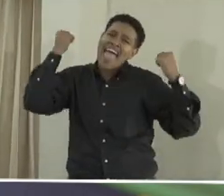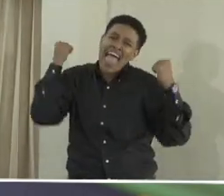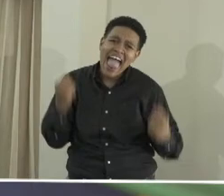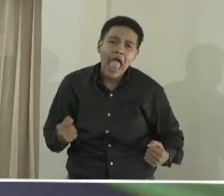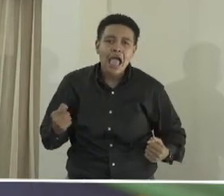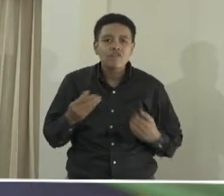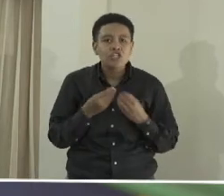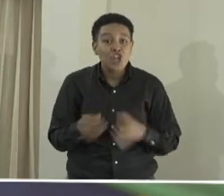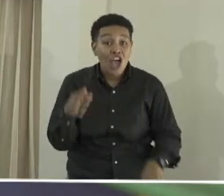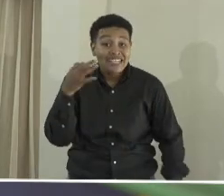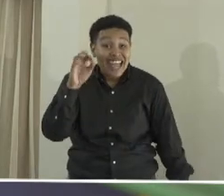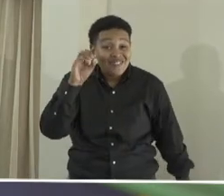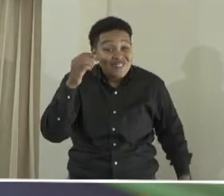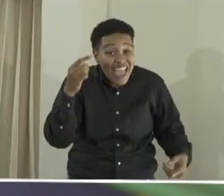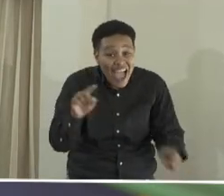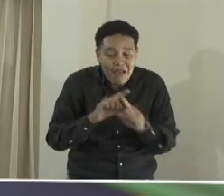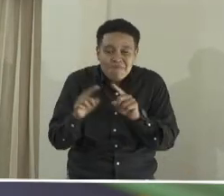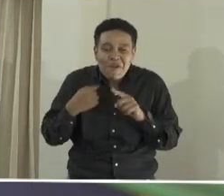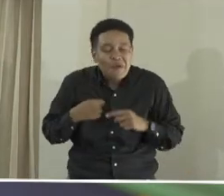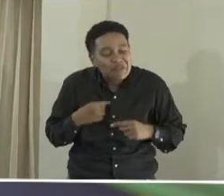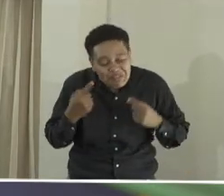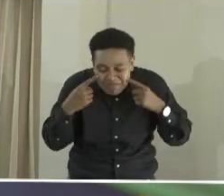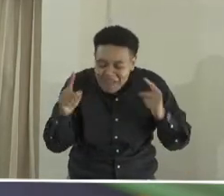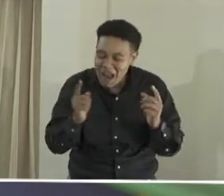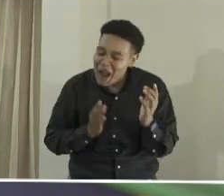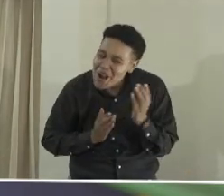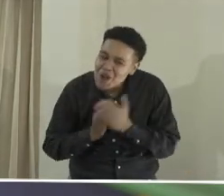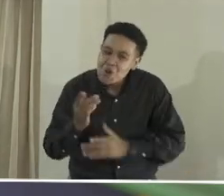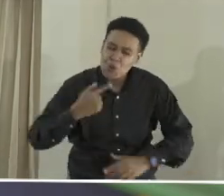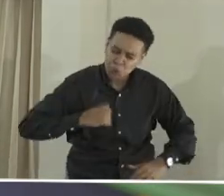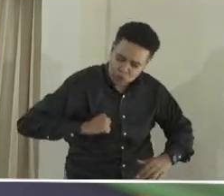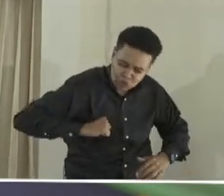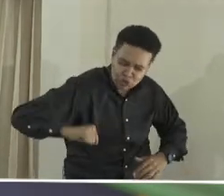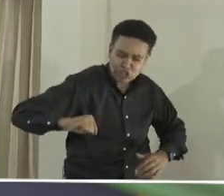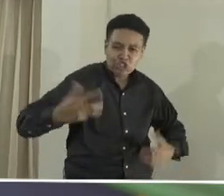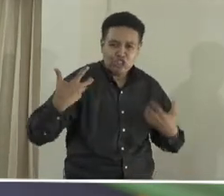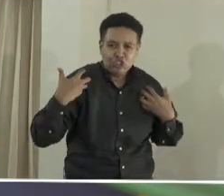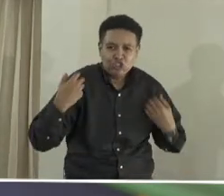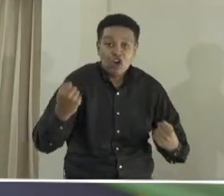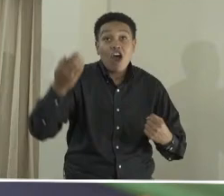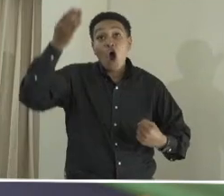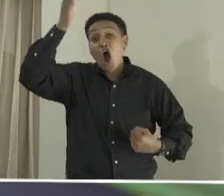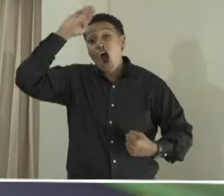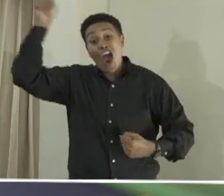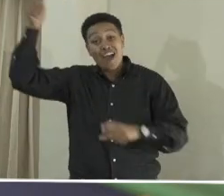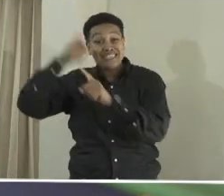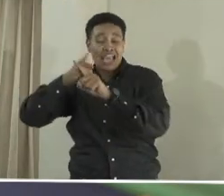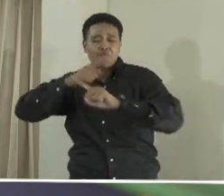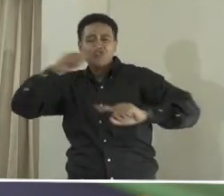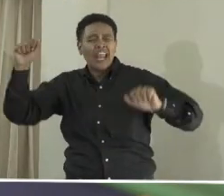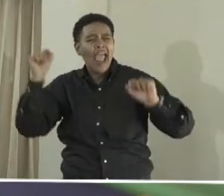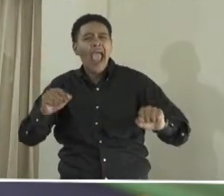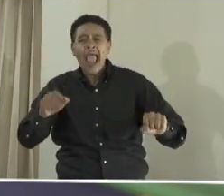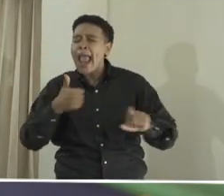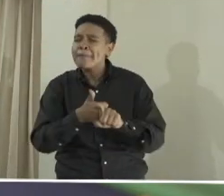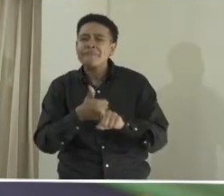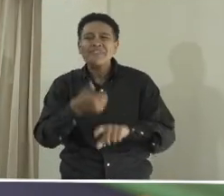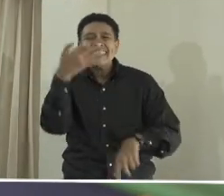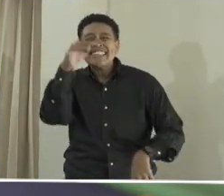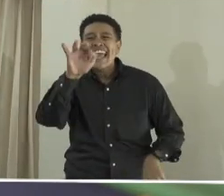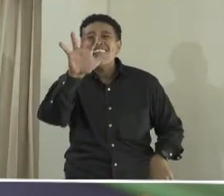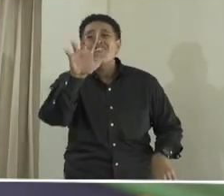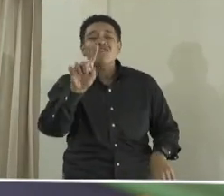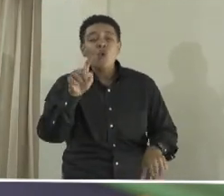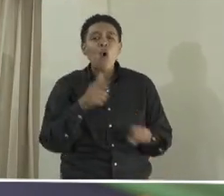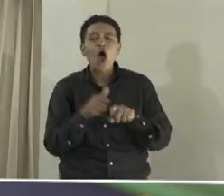we survived. We were resilient and strong, for our God is able.